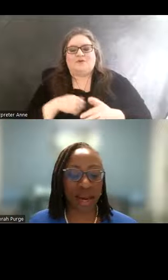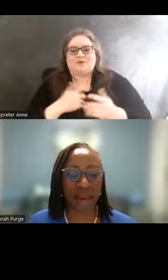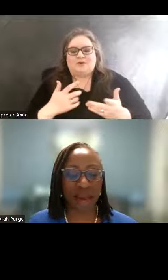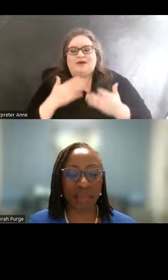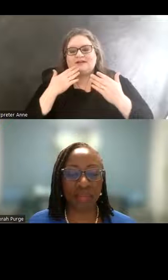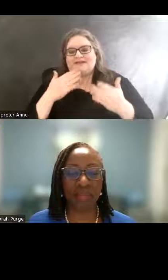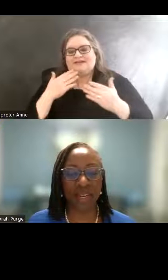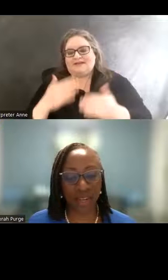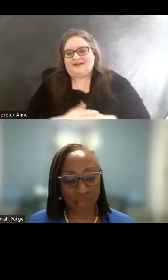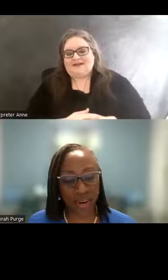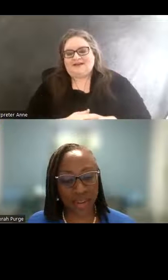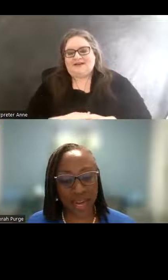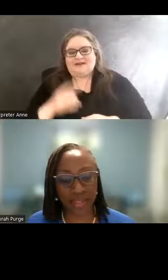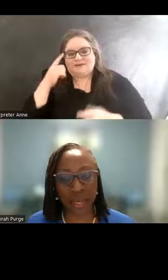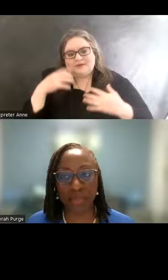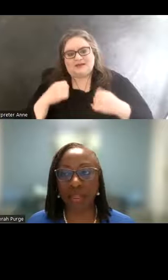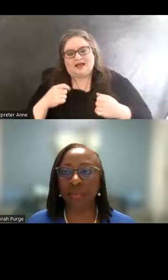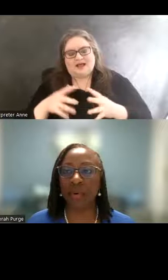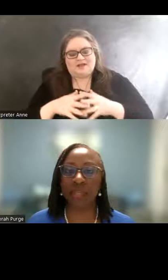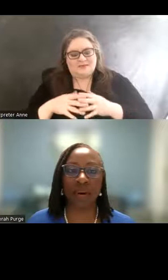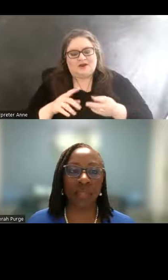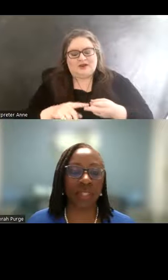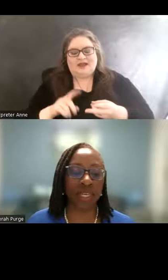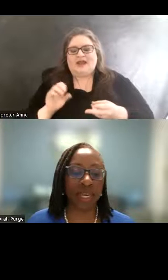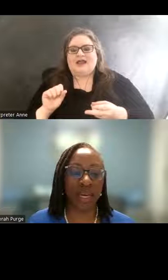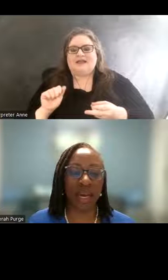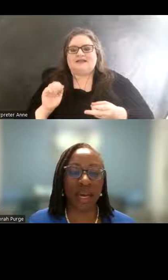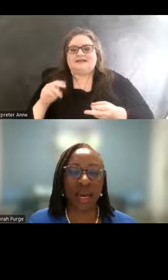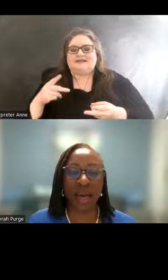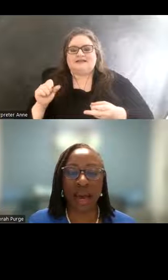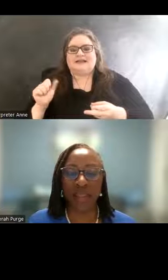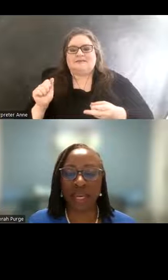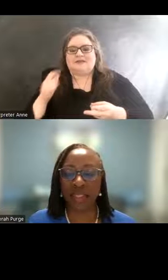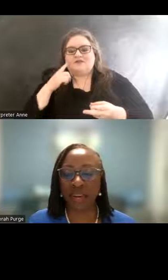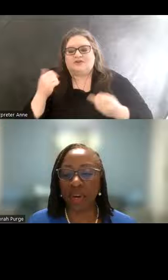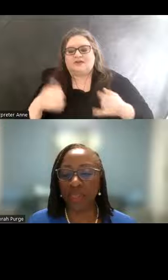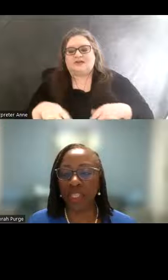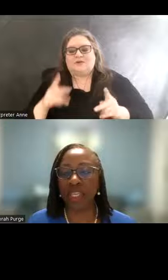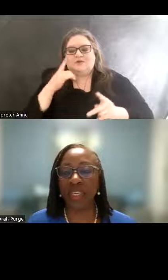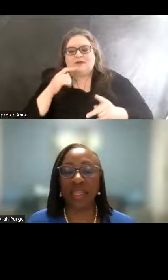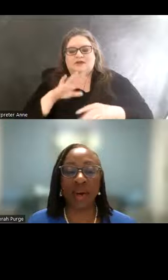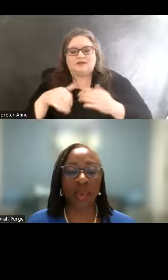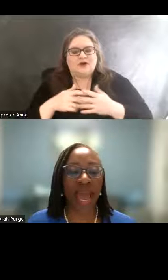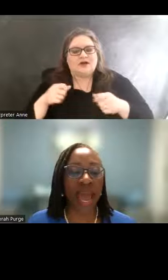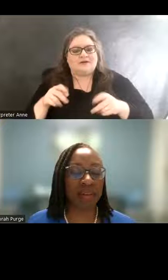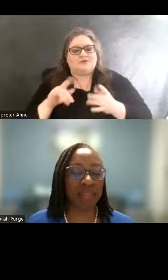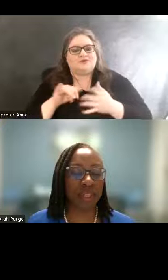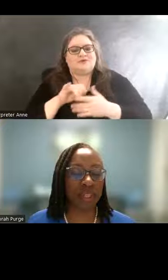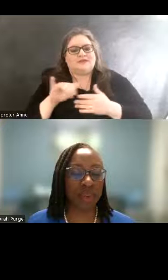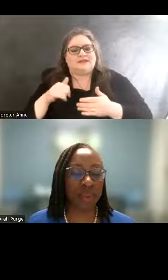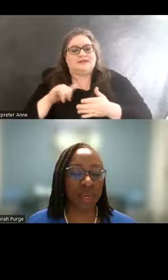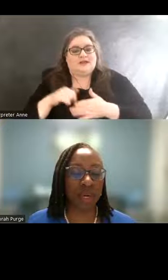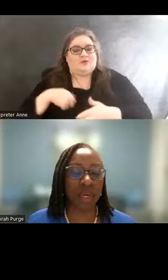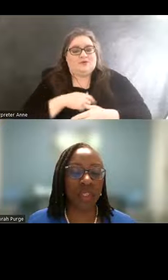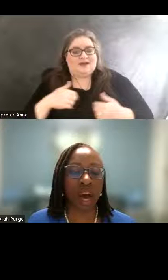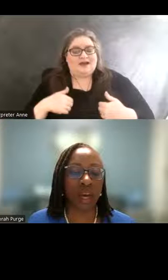thank Mental Health America and SAMHSA for this opportunity, because every opportunity that we have